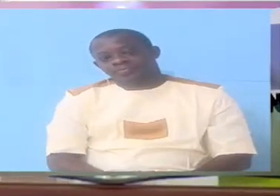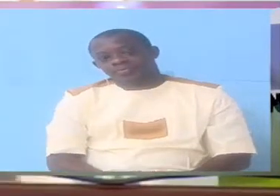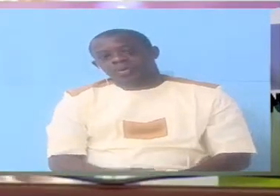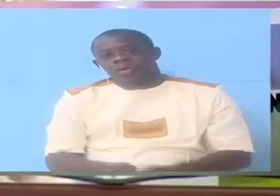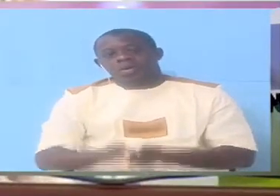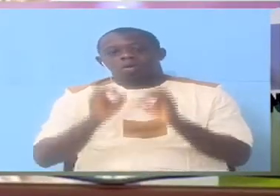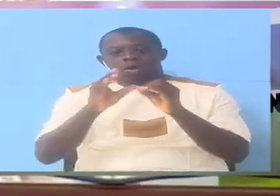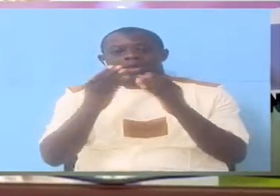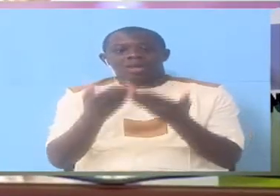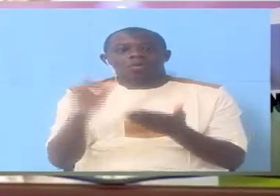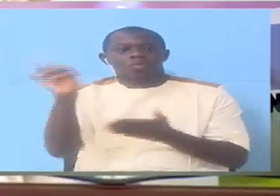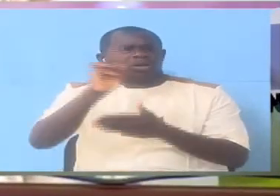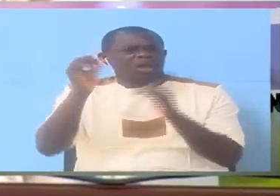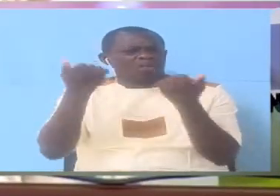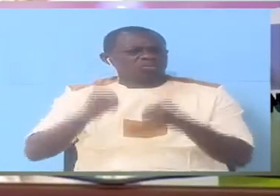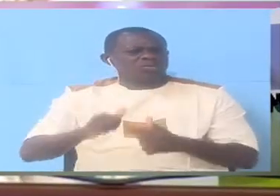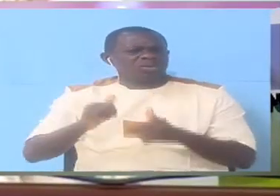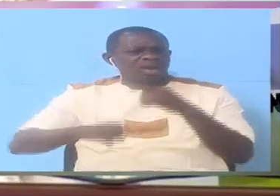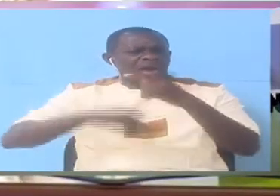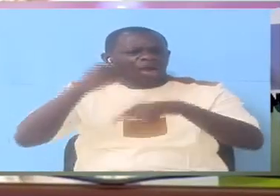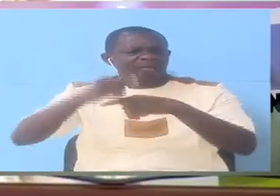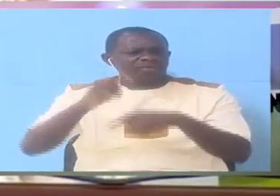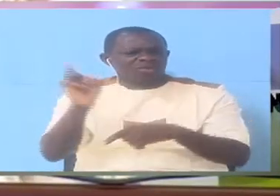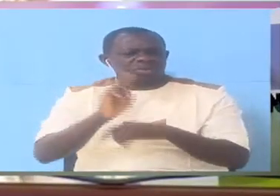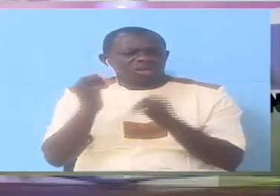Okay, and then what happened after that?